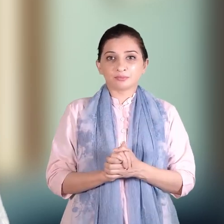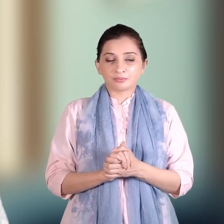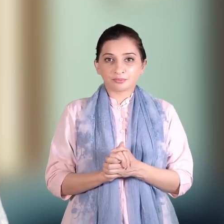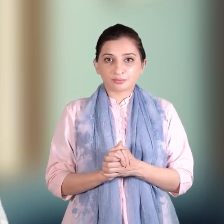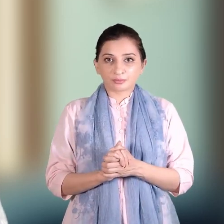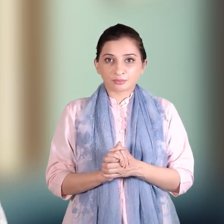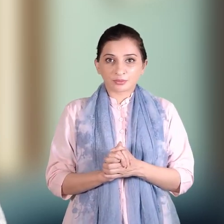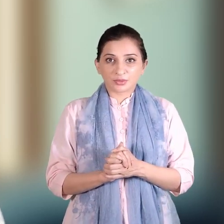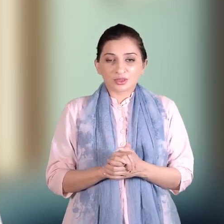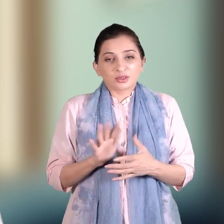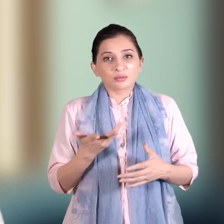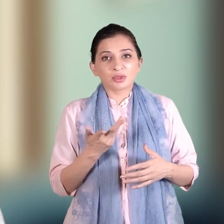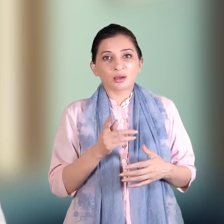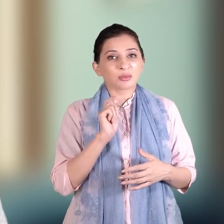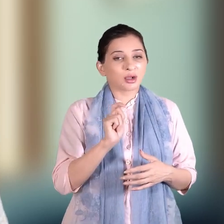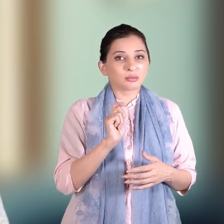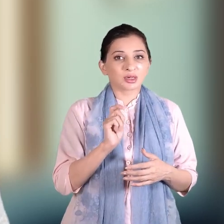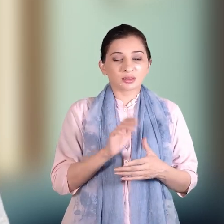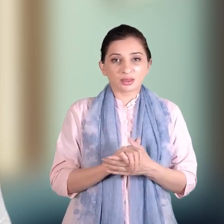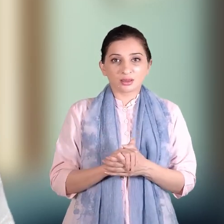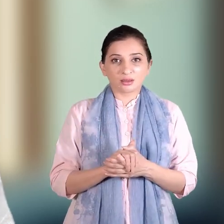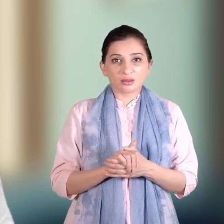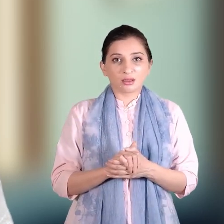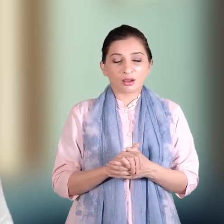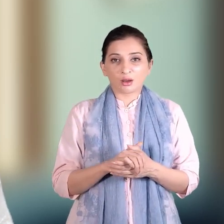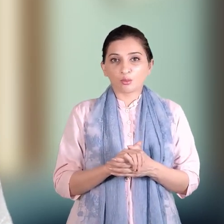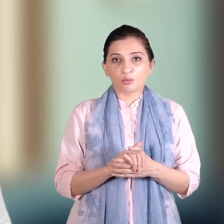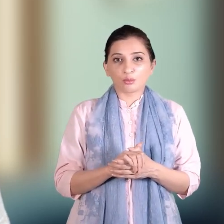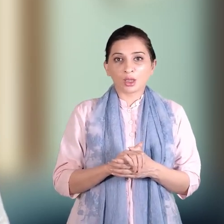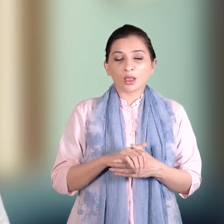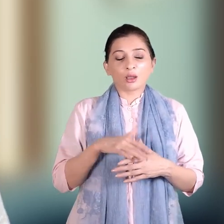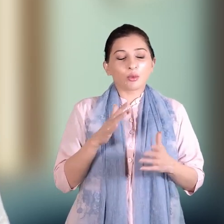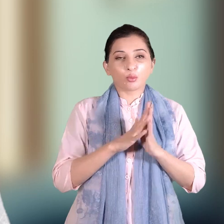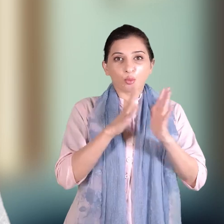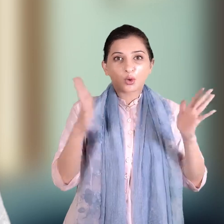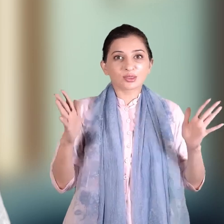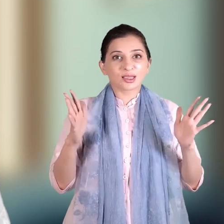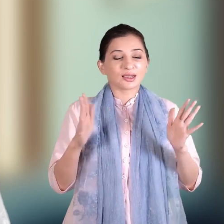there's, you get a lot of recognition, you get a lot of